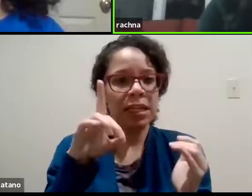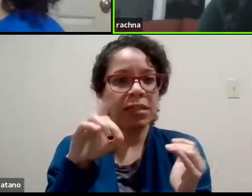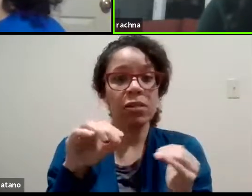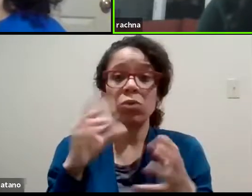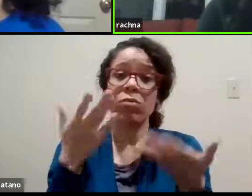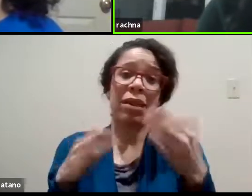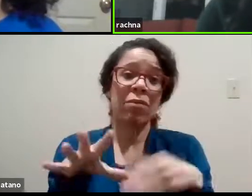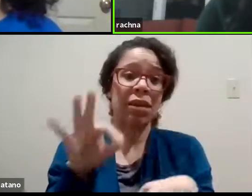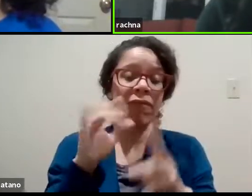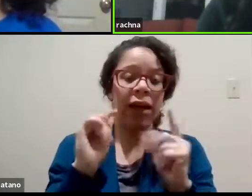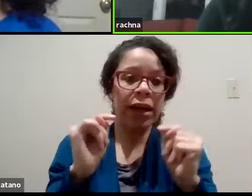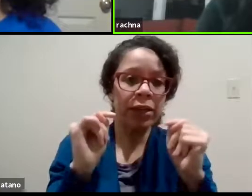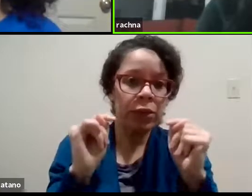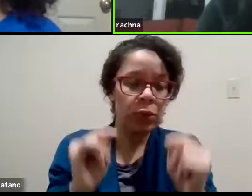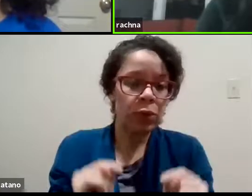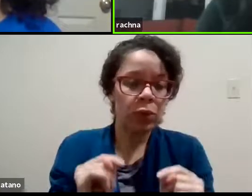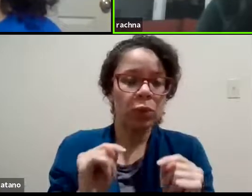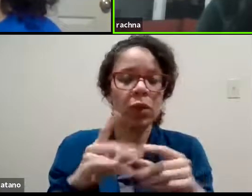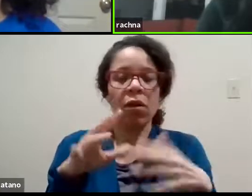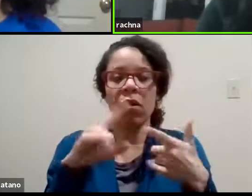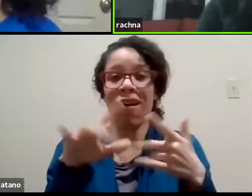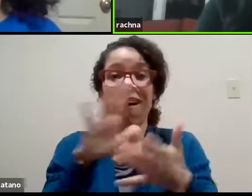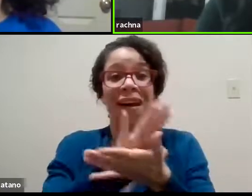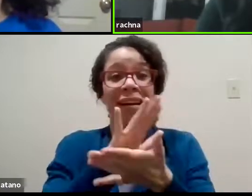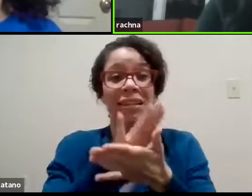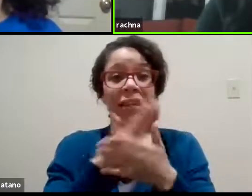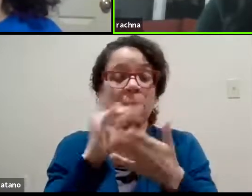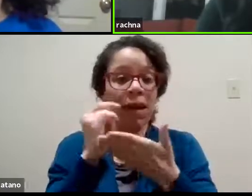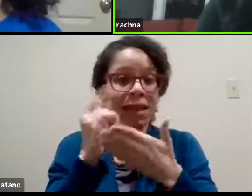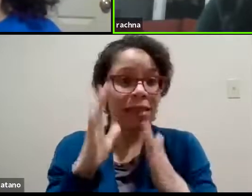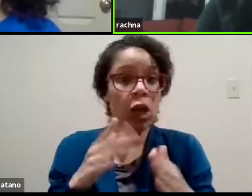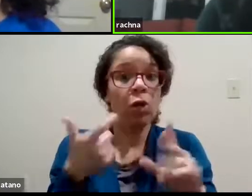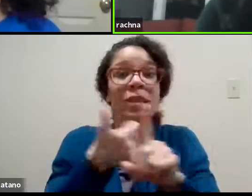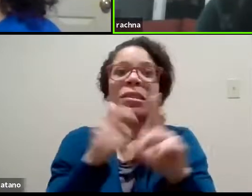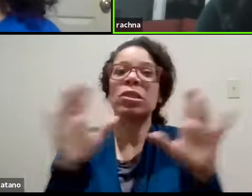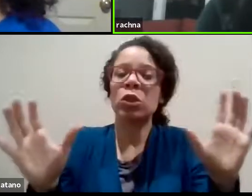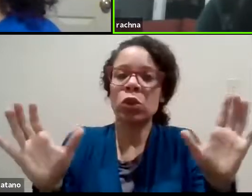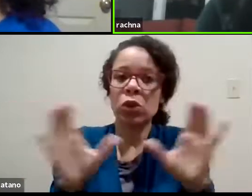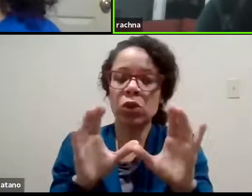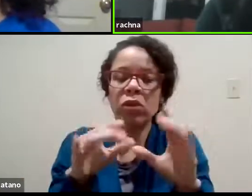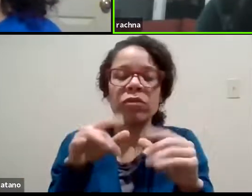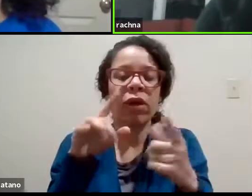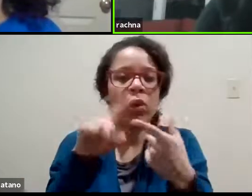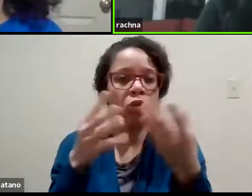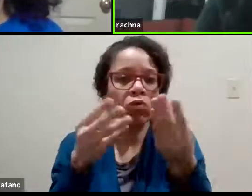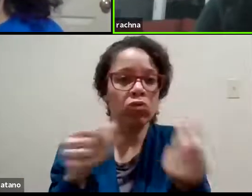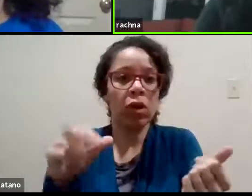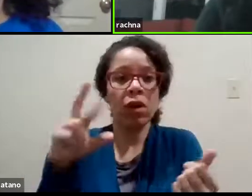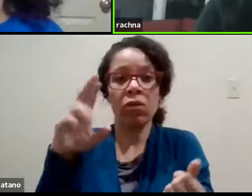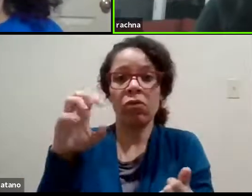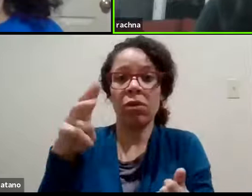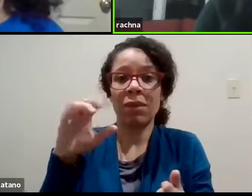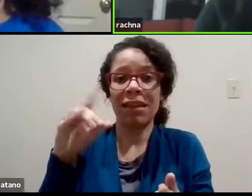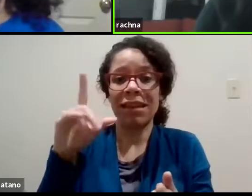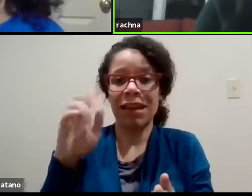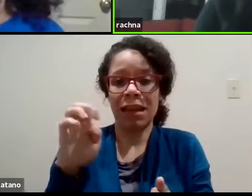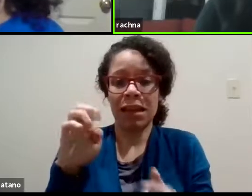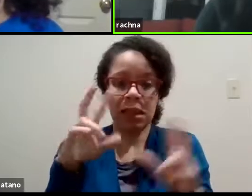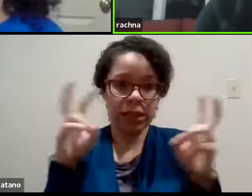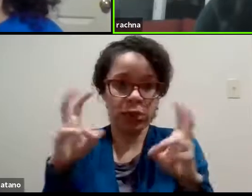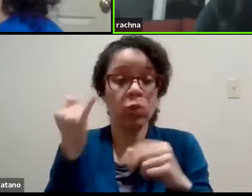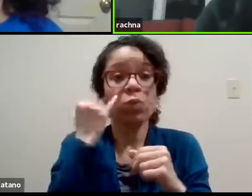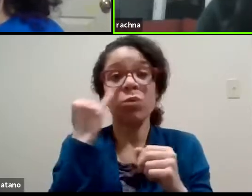or academic therapist who's certified to remediate the reading issue. If it's ADHD,